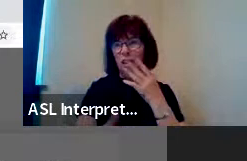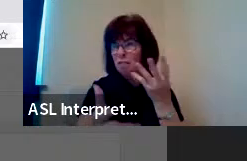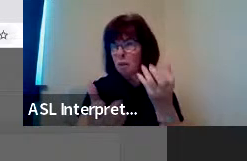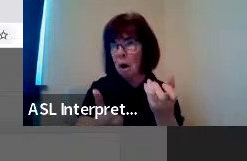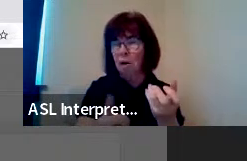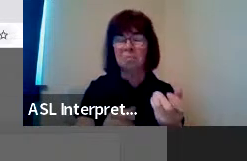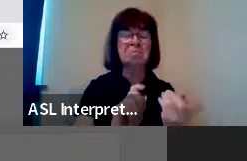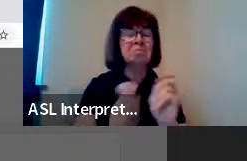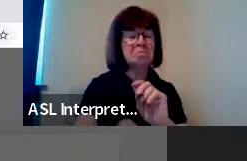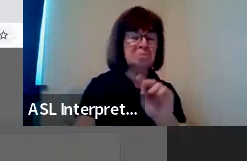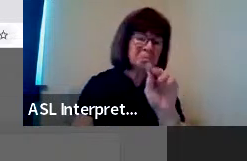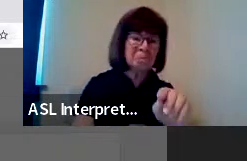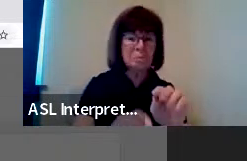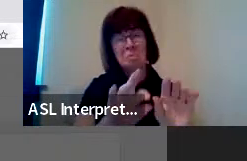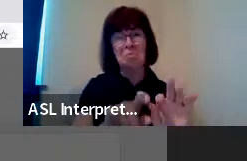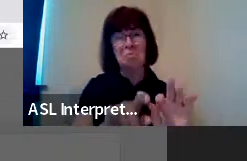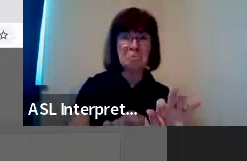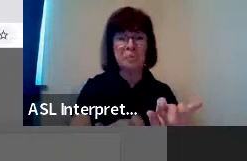going to say,